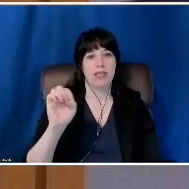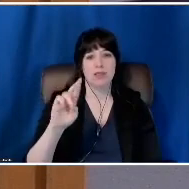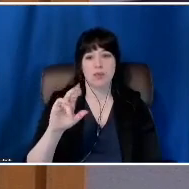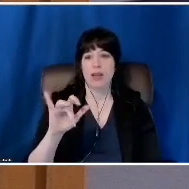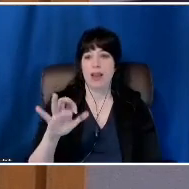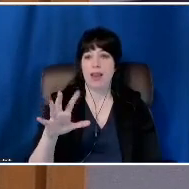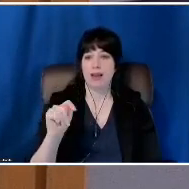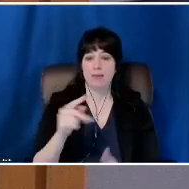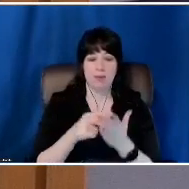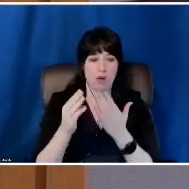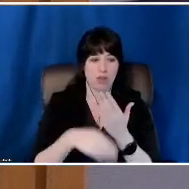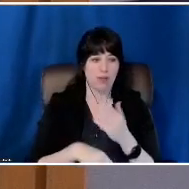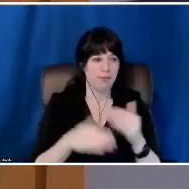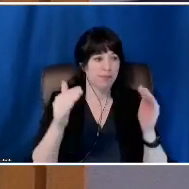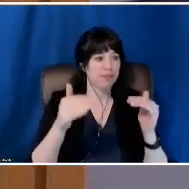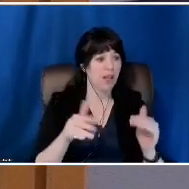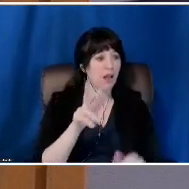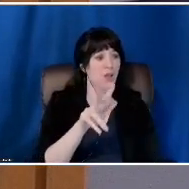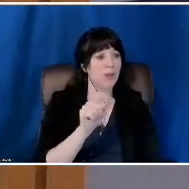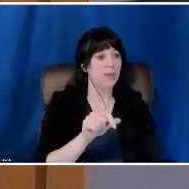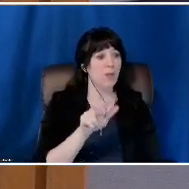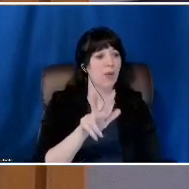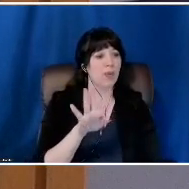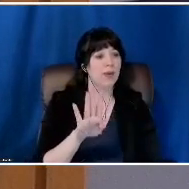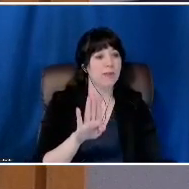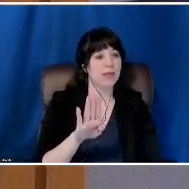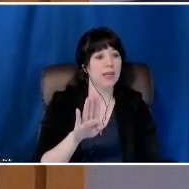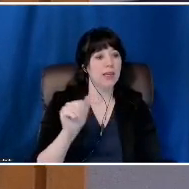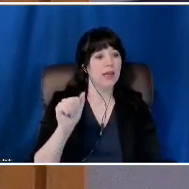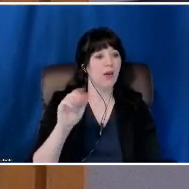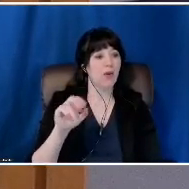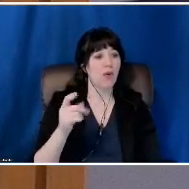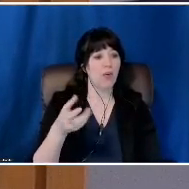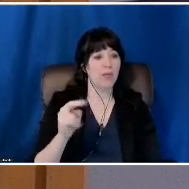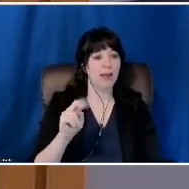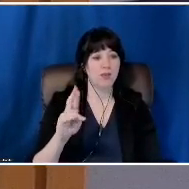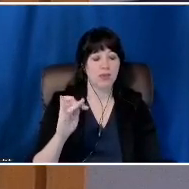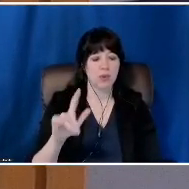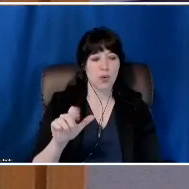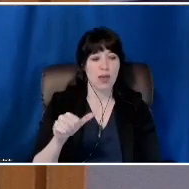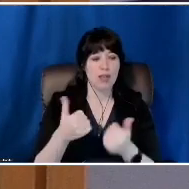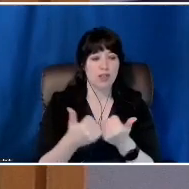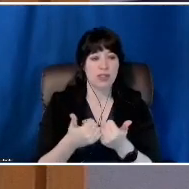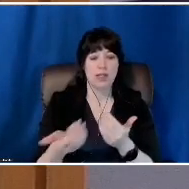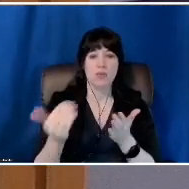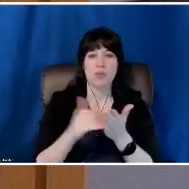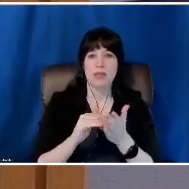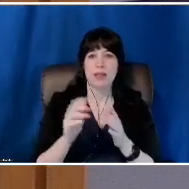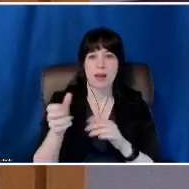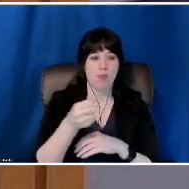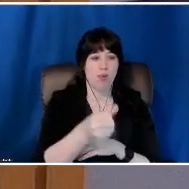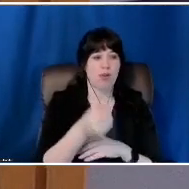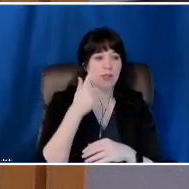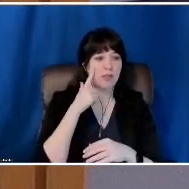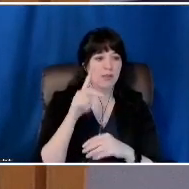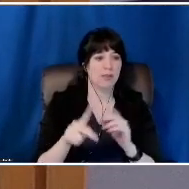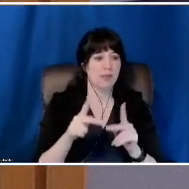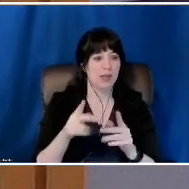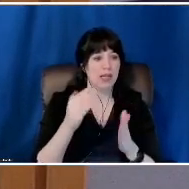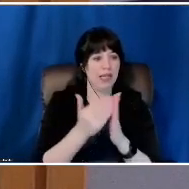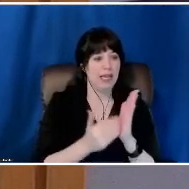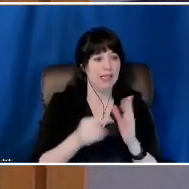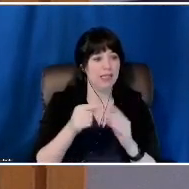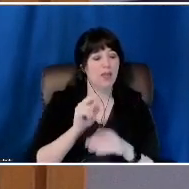3.3B, the Urban Renewal Agency reappoints the applicants listed in the facts and findings sections of the North